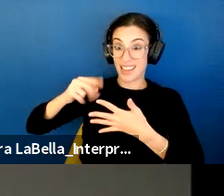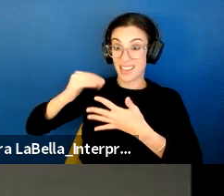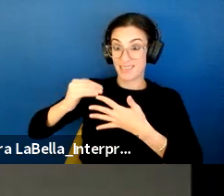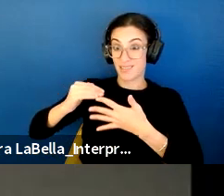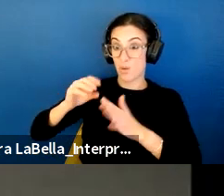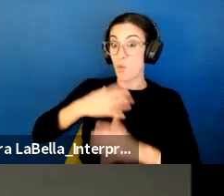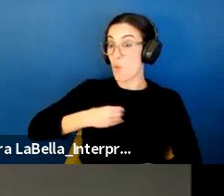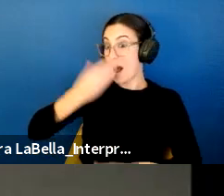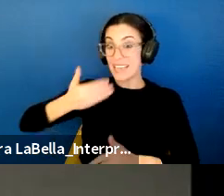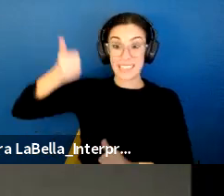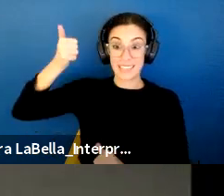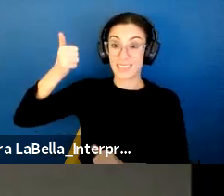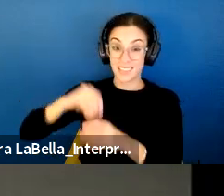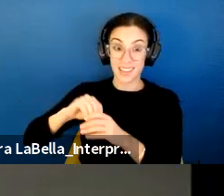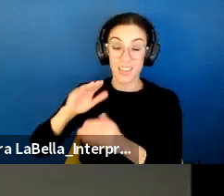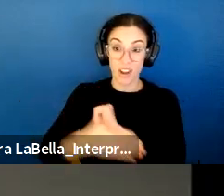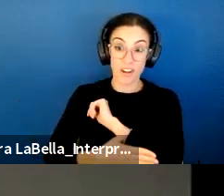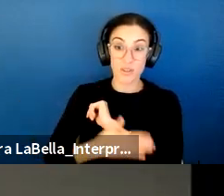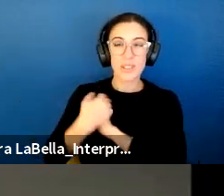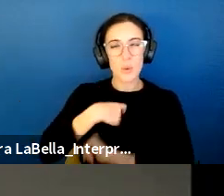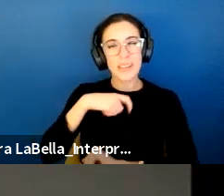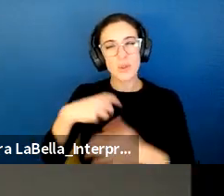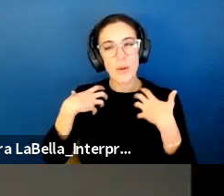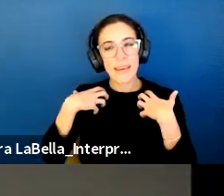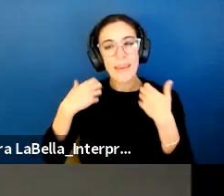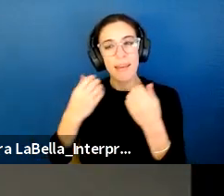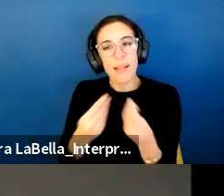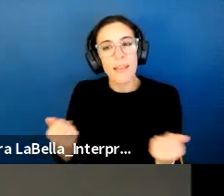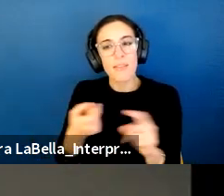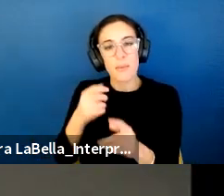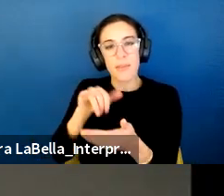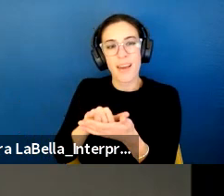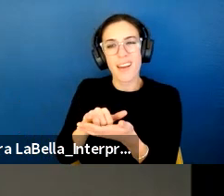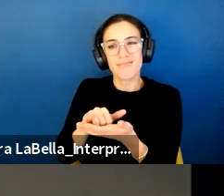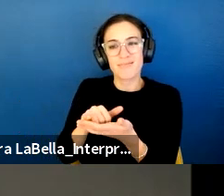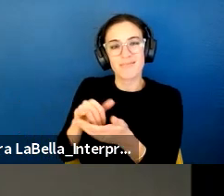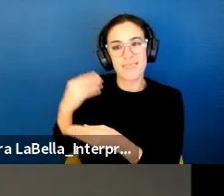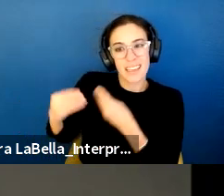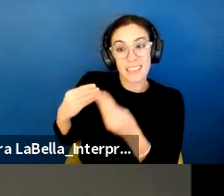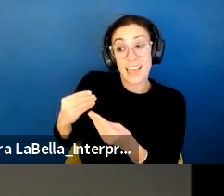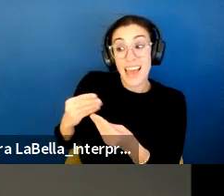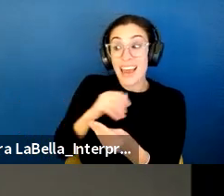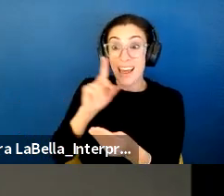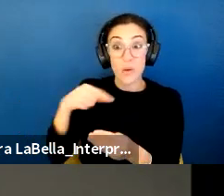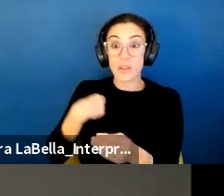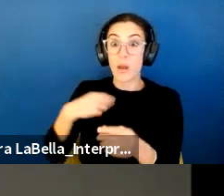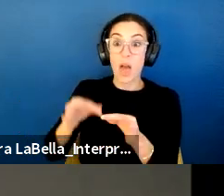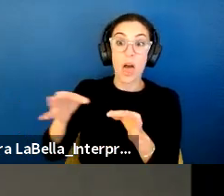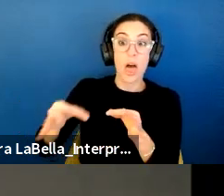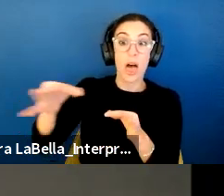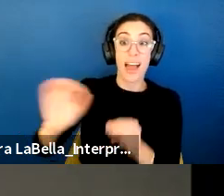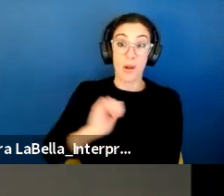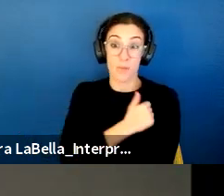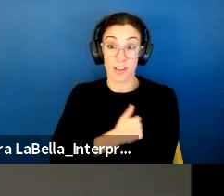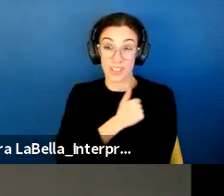to heal from that legacy. And not only did we take a long time to apologize, we took a long time to reckon with that truth. We buried